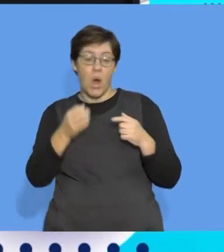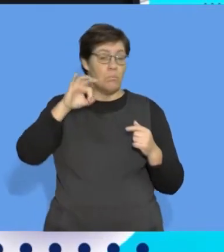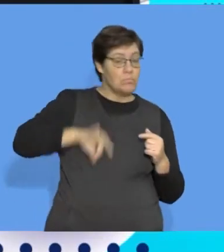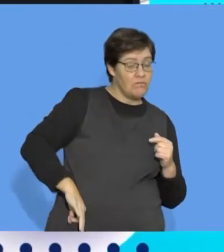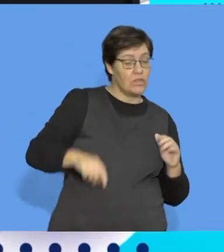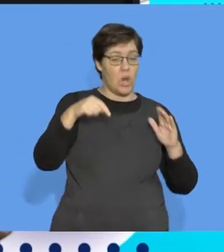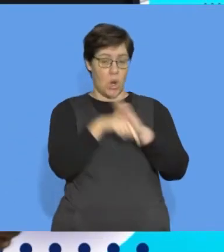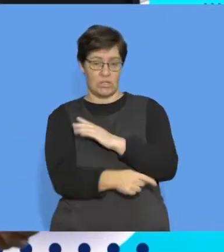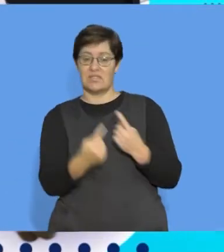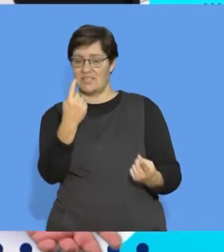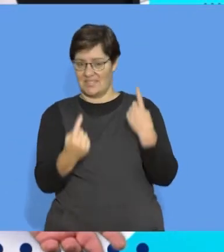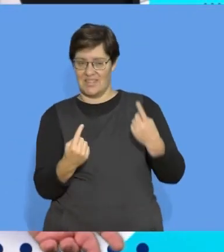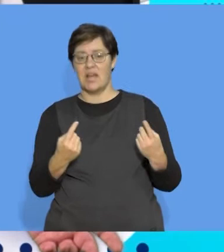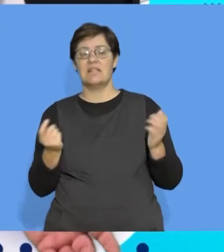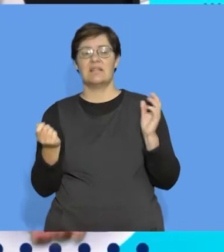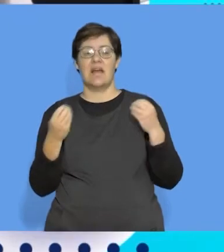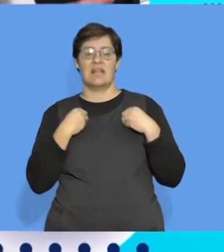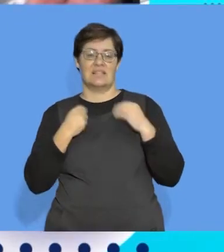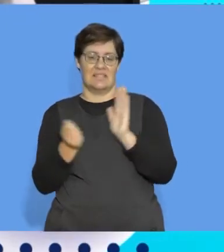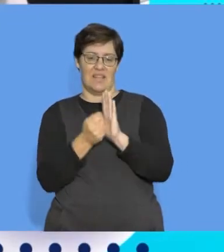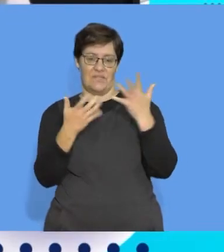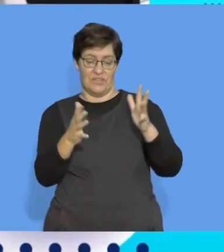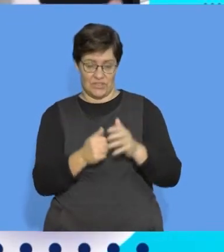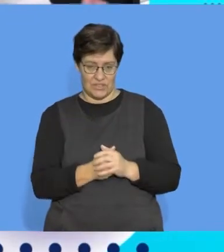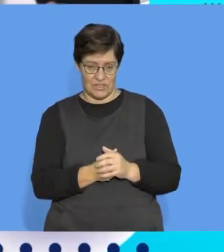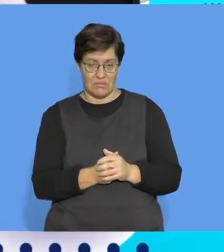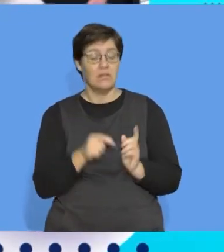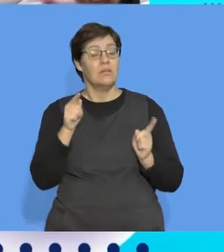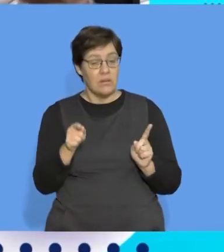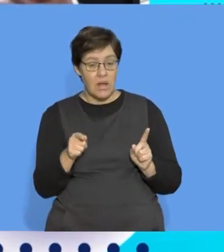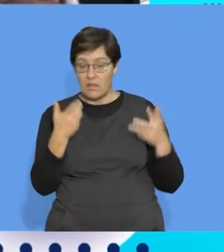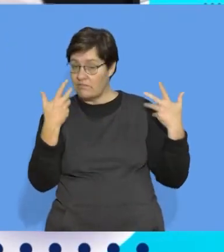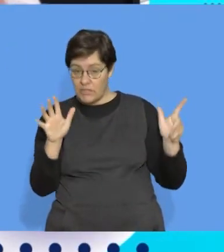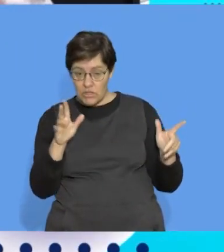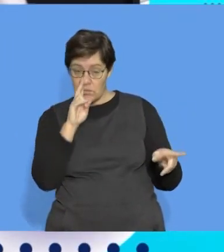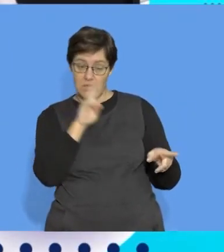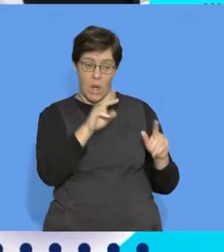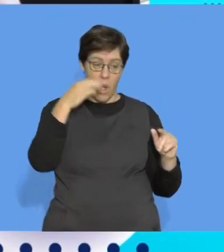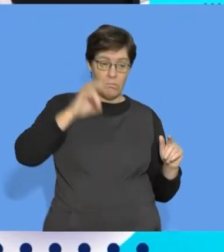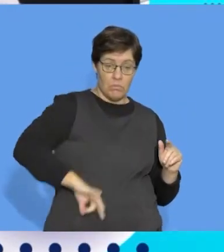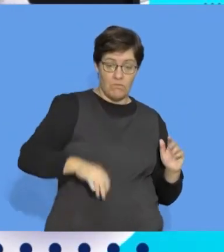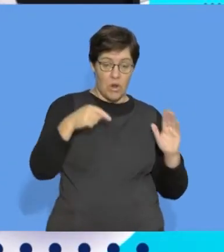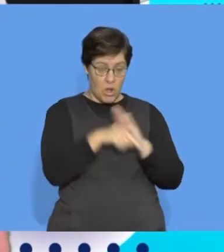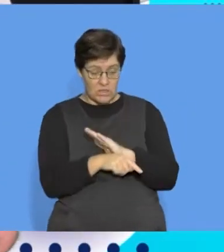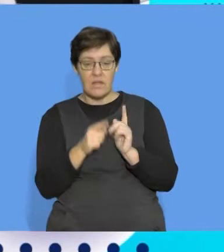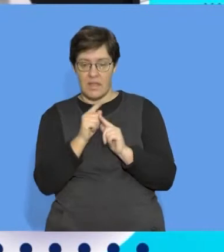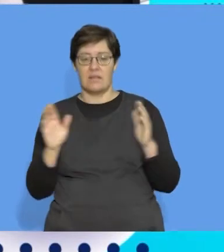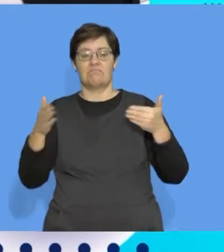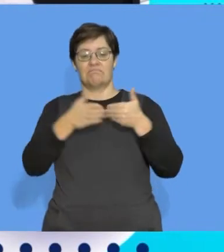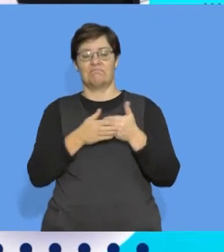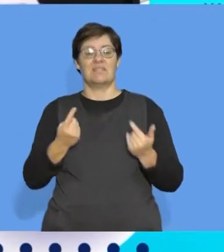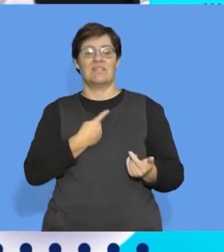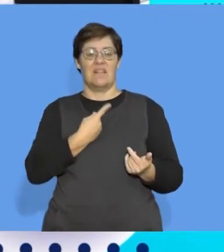profit or a loss on sale of asset. Once that is done, the account then closes off. I often use the term,